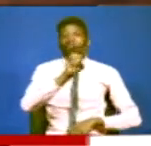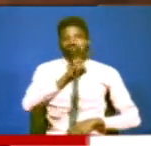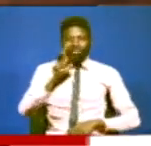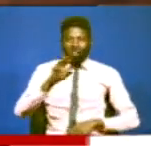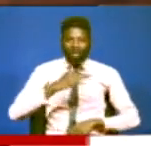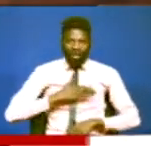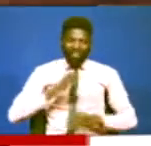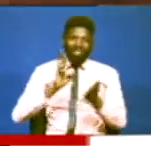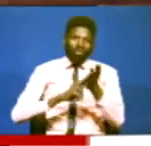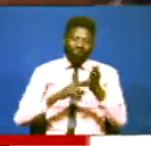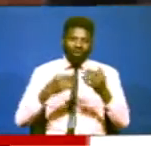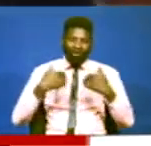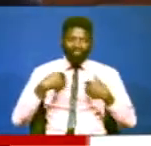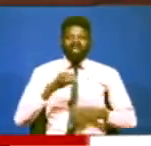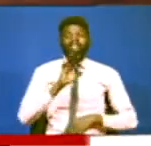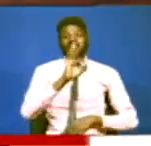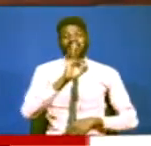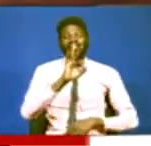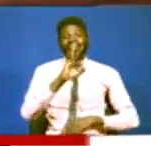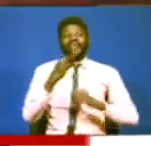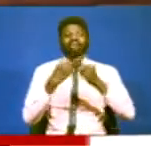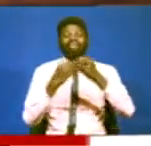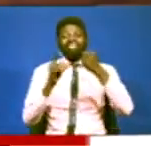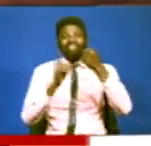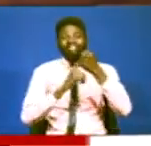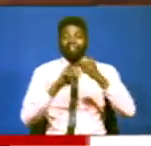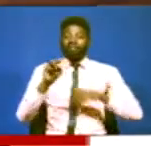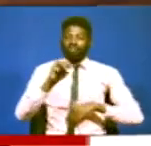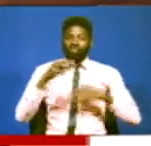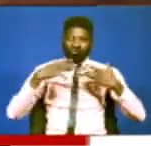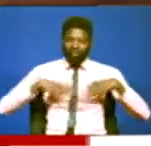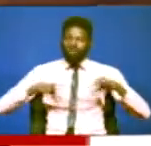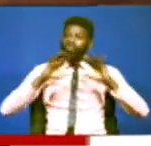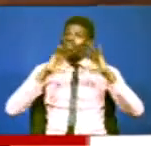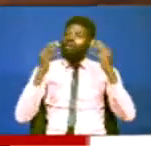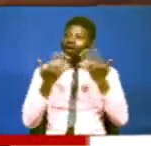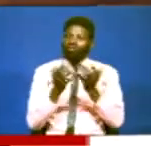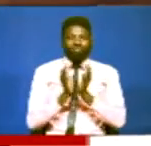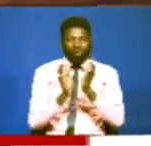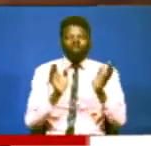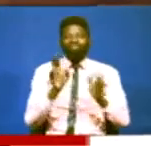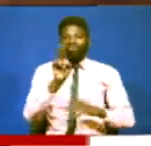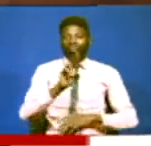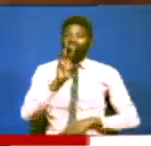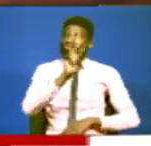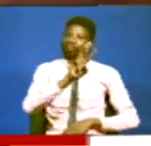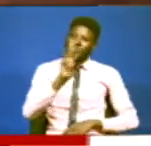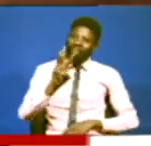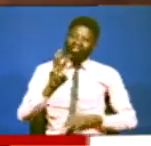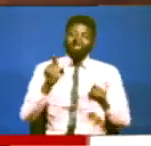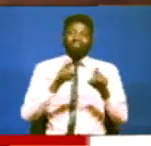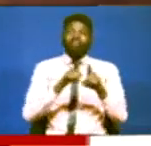386 million people worldwide interacting in the portal, and